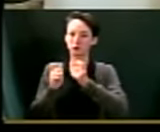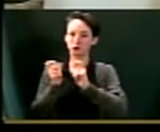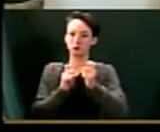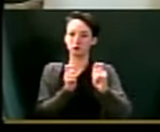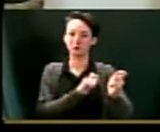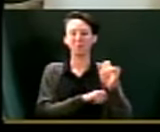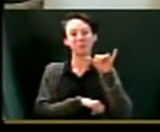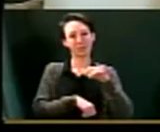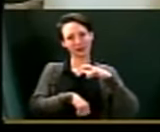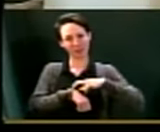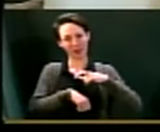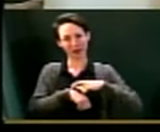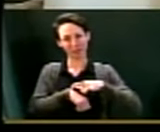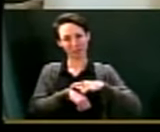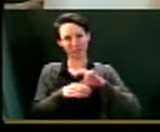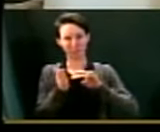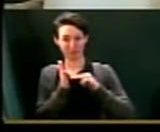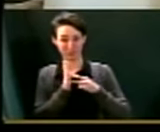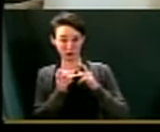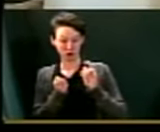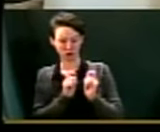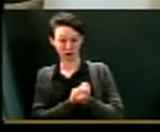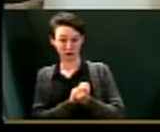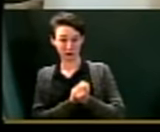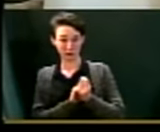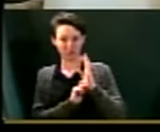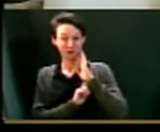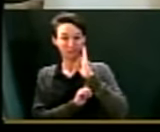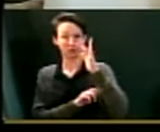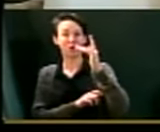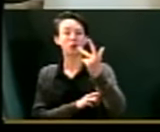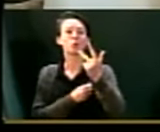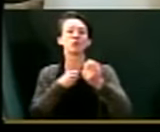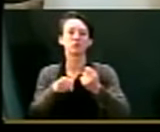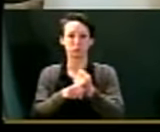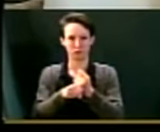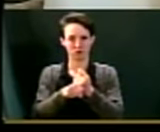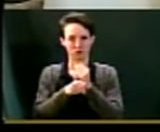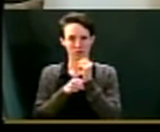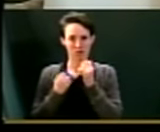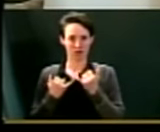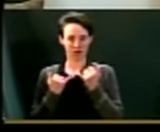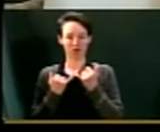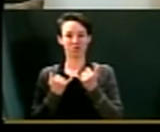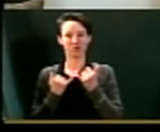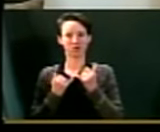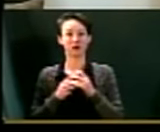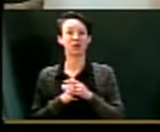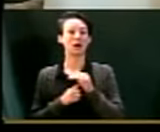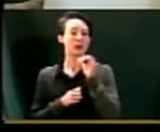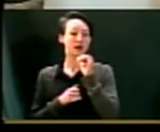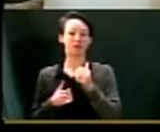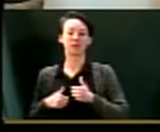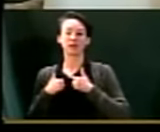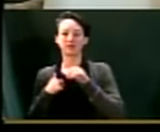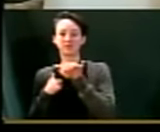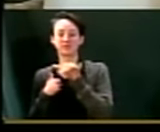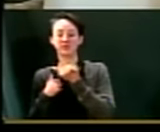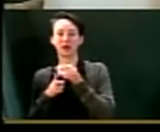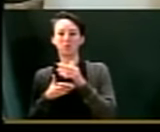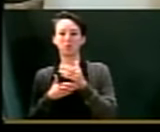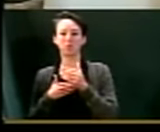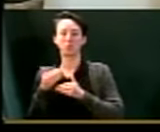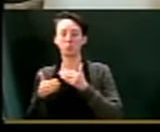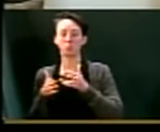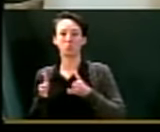expected to be 3 years from now. So it doesn't live the same way our procedures and policies live. So if we're going